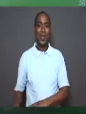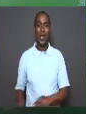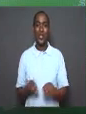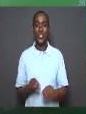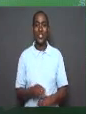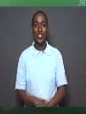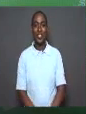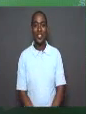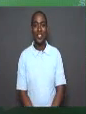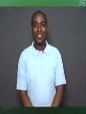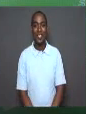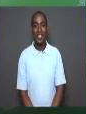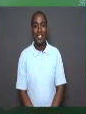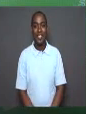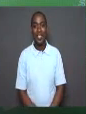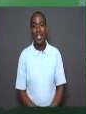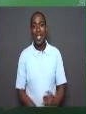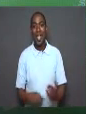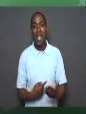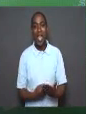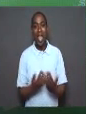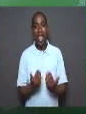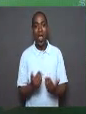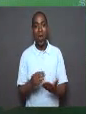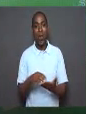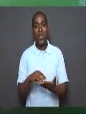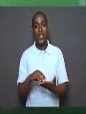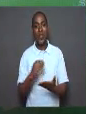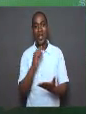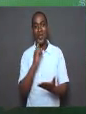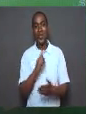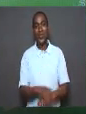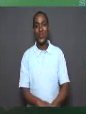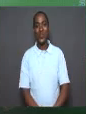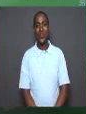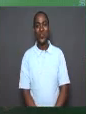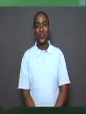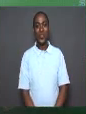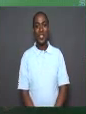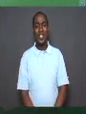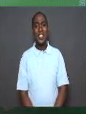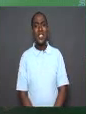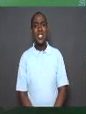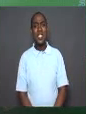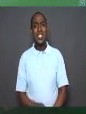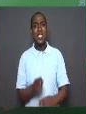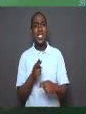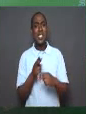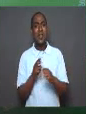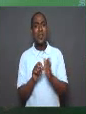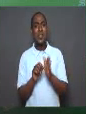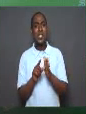Students, based on what we have learned so far, can you list an